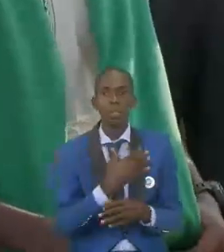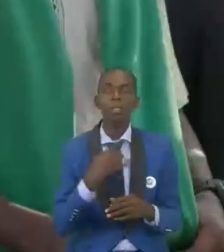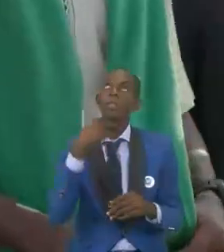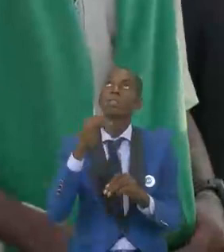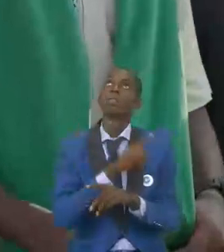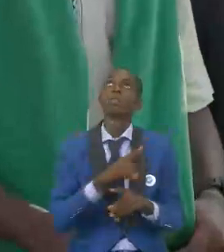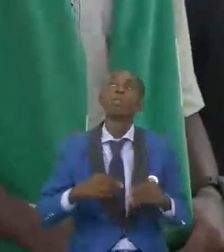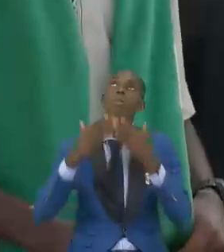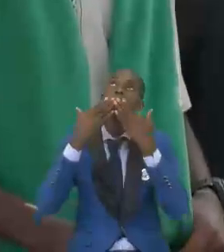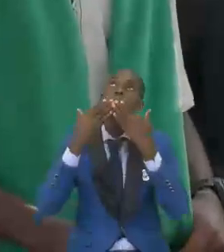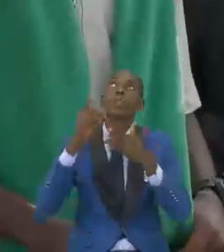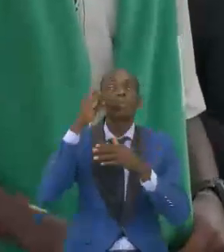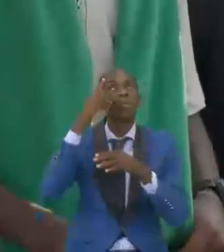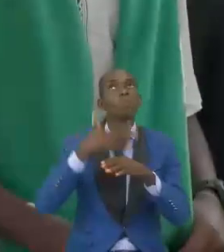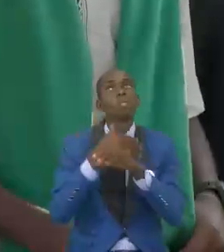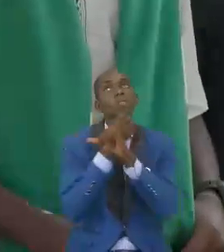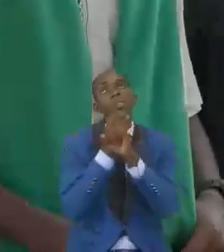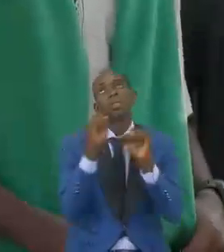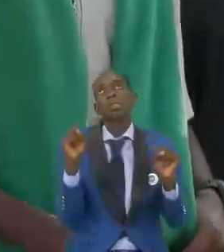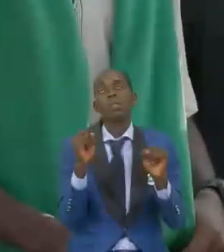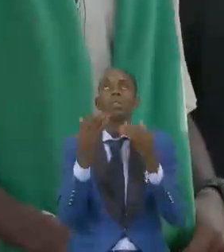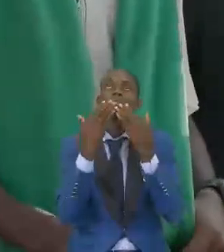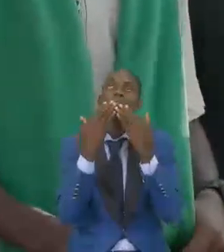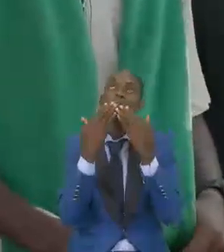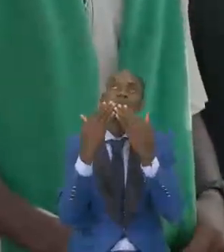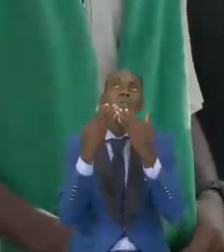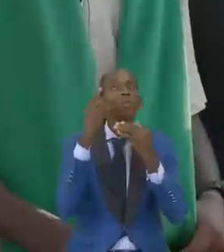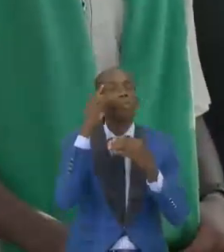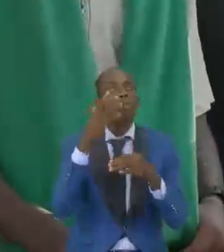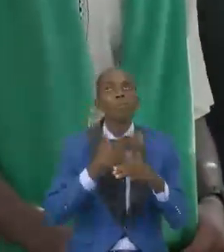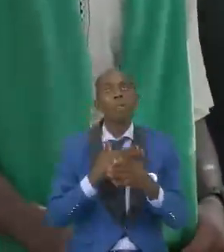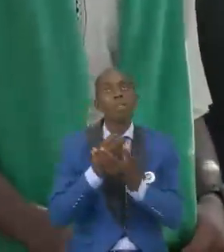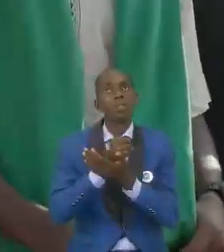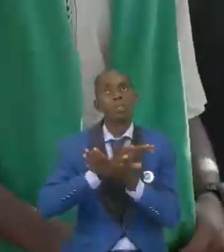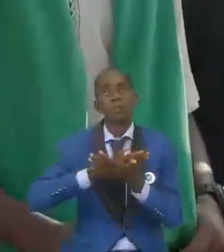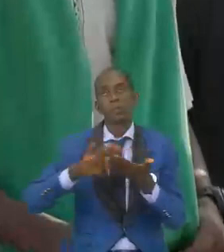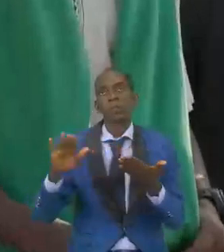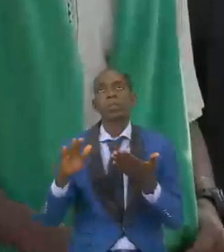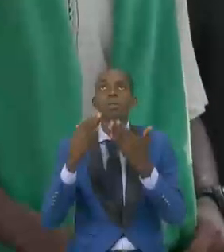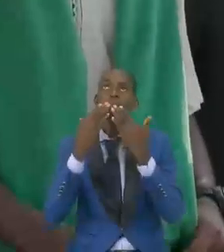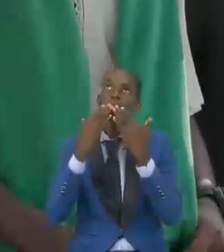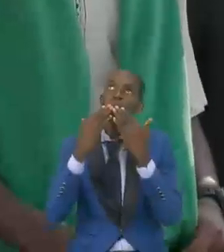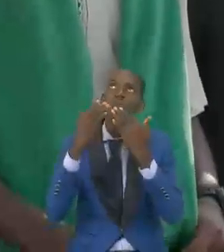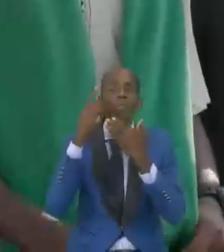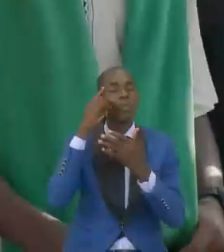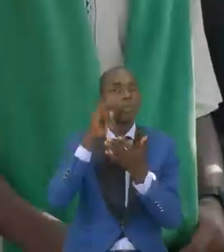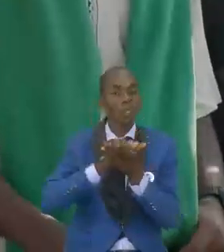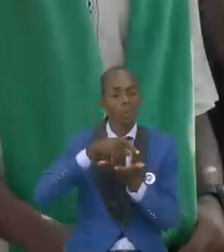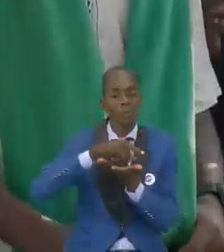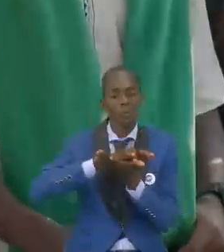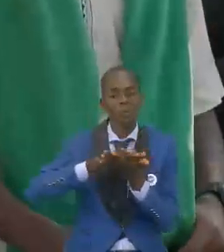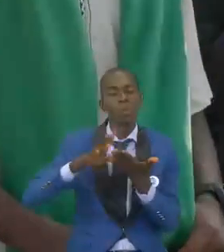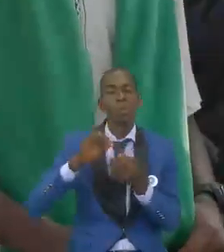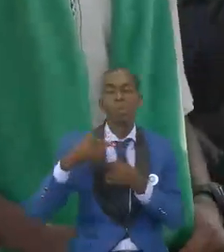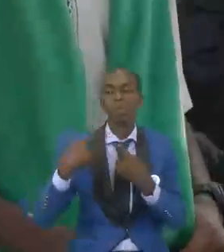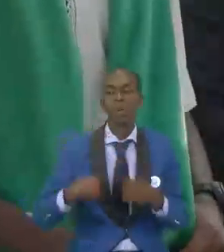my salvation. Thank you for my sanctification. Thank you for that purity of heart.